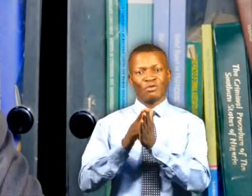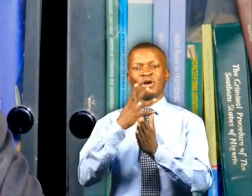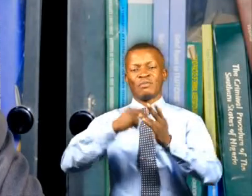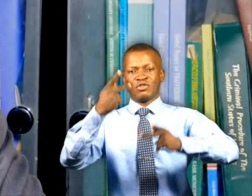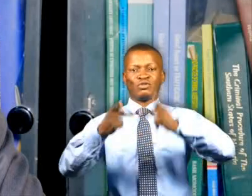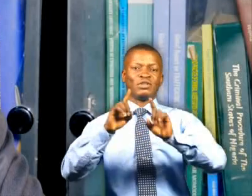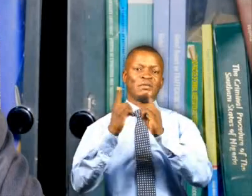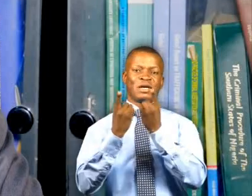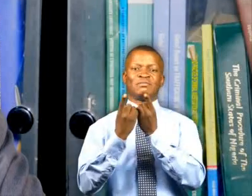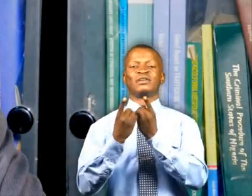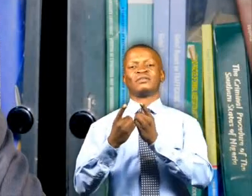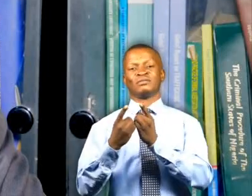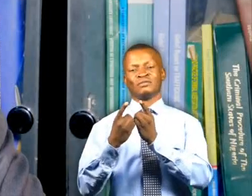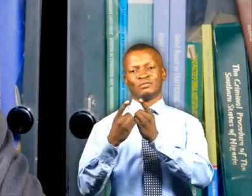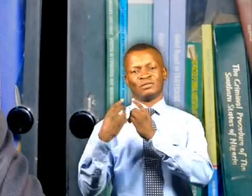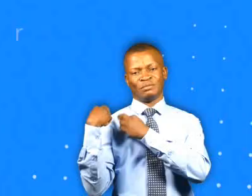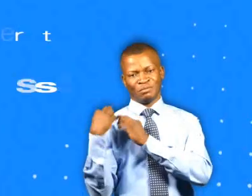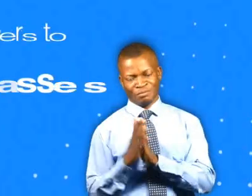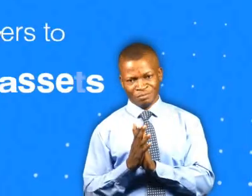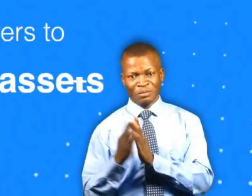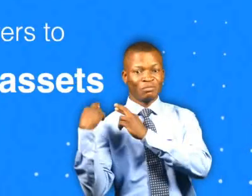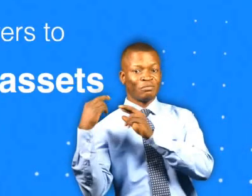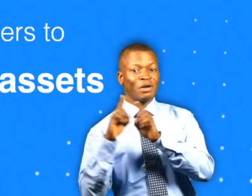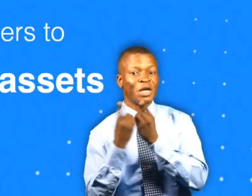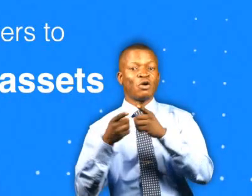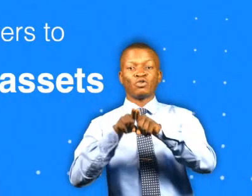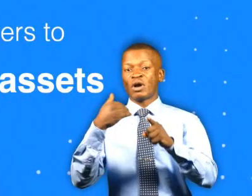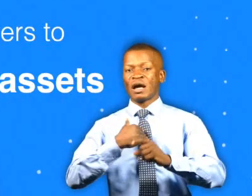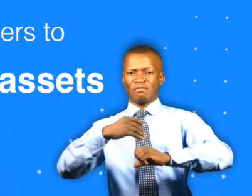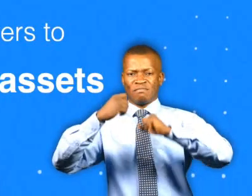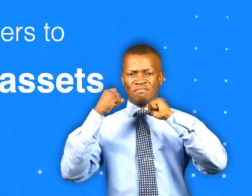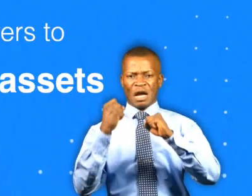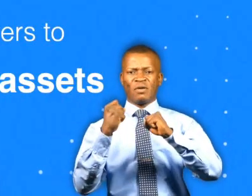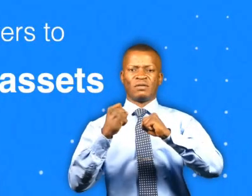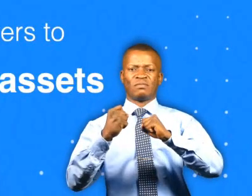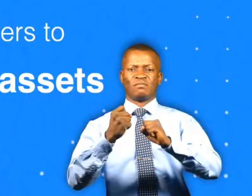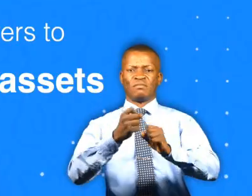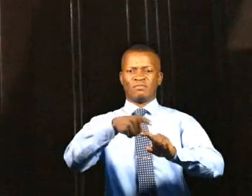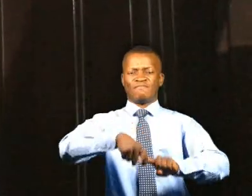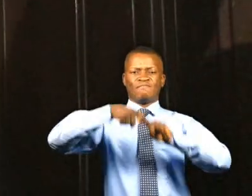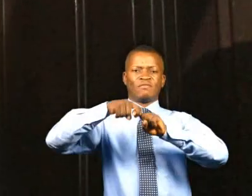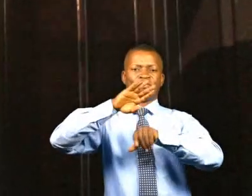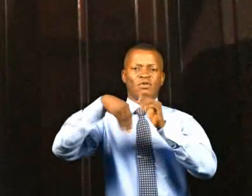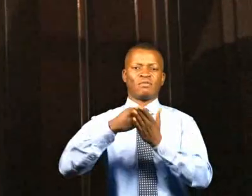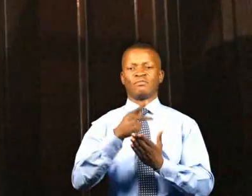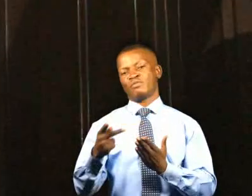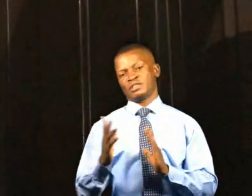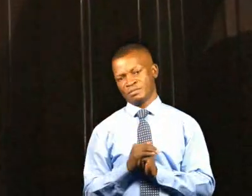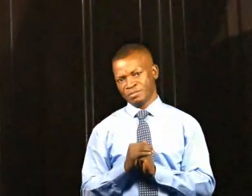functions of the legal and prosecution department. The department also has the powers to confiscate assets.